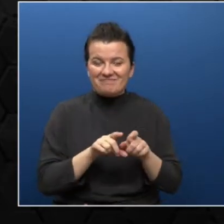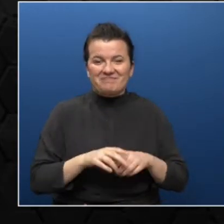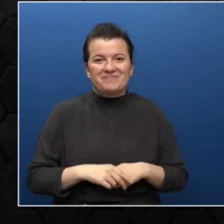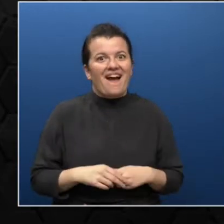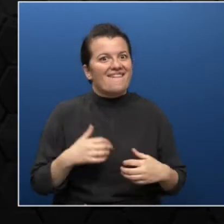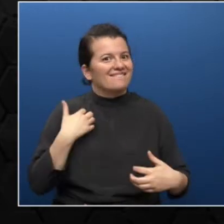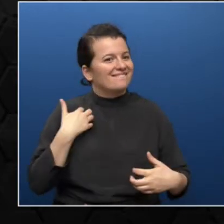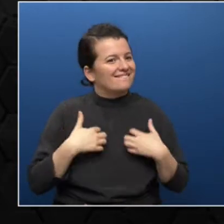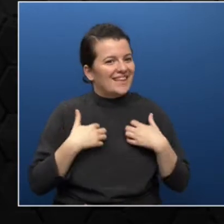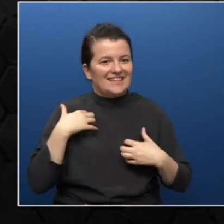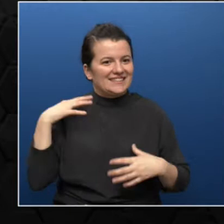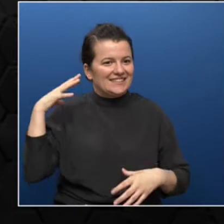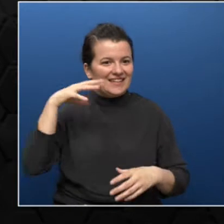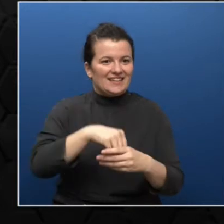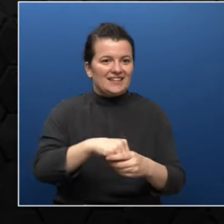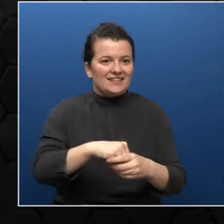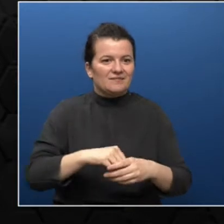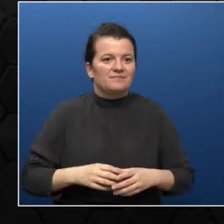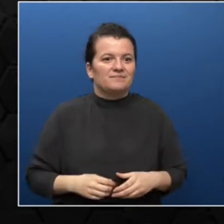this project with you guys.